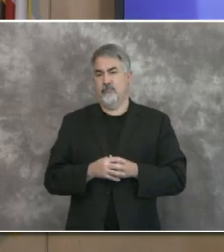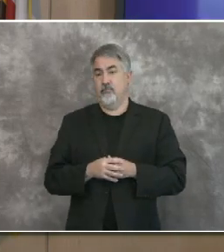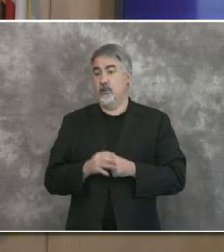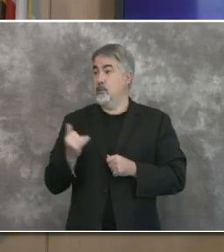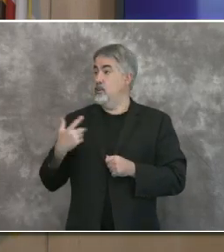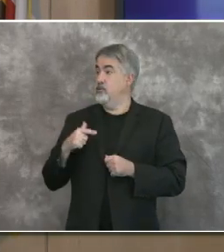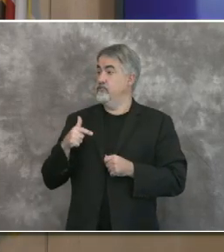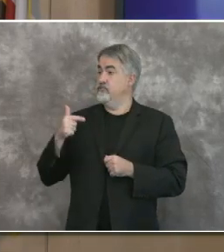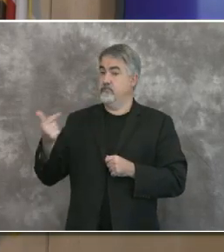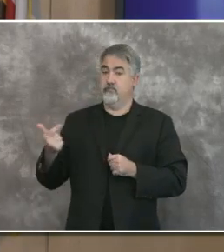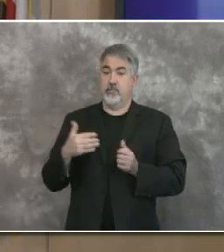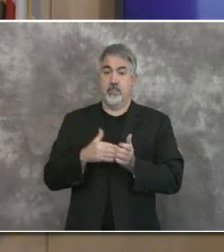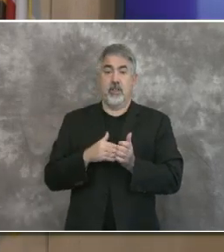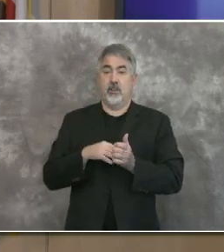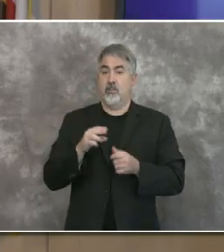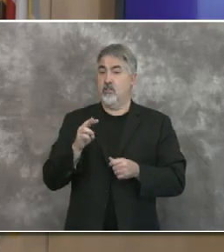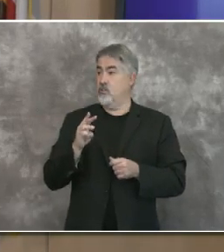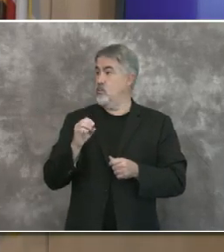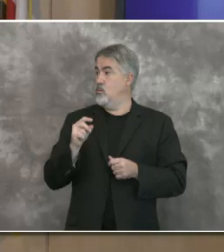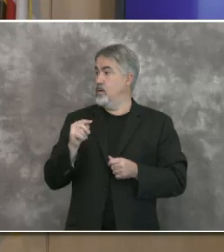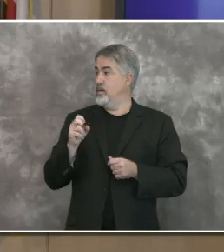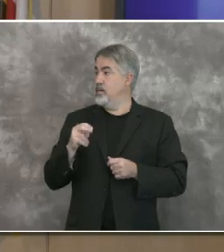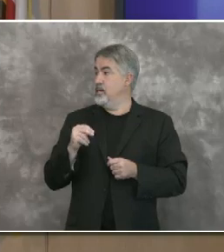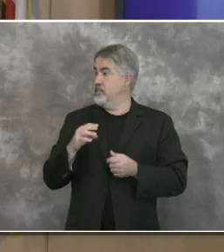Health Officer's Report.